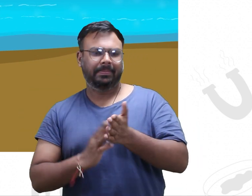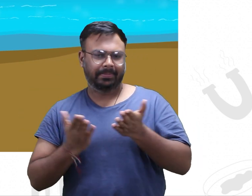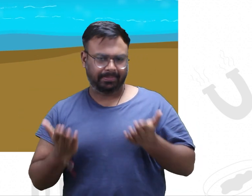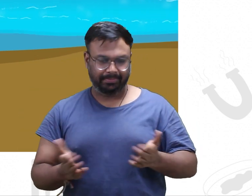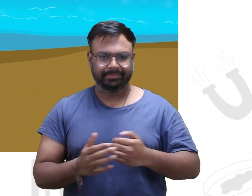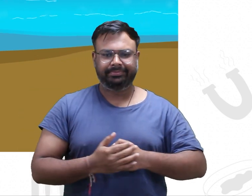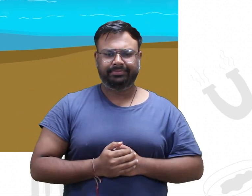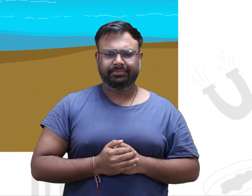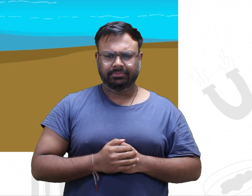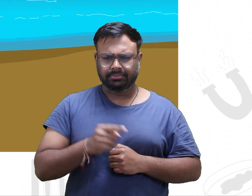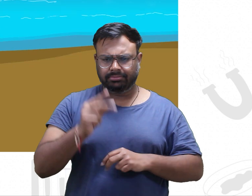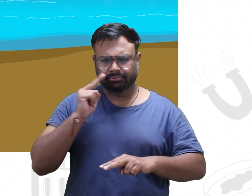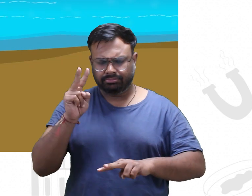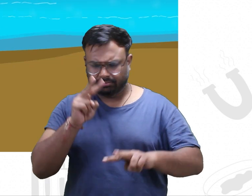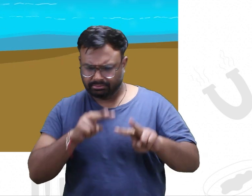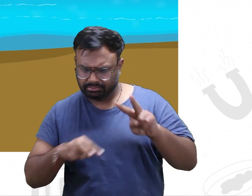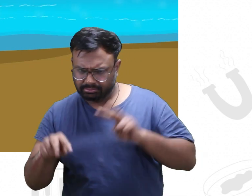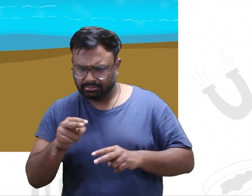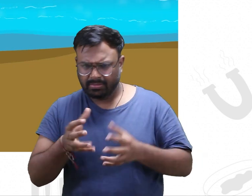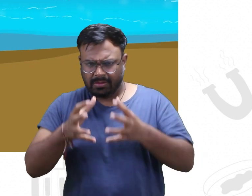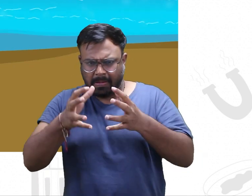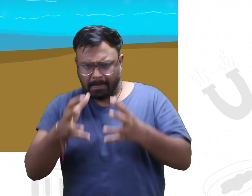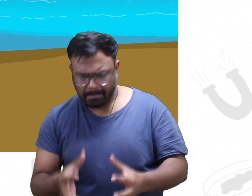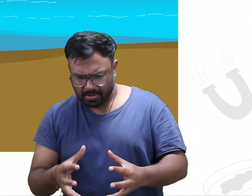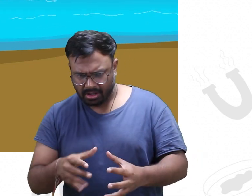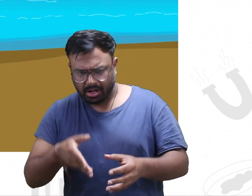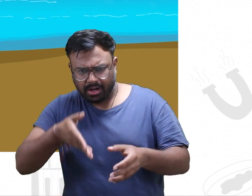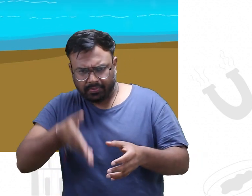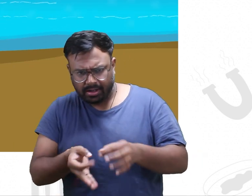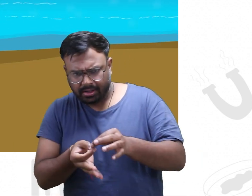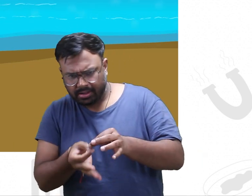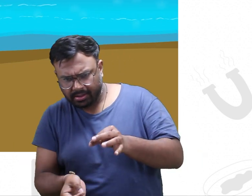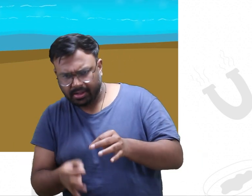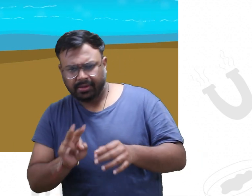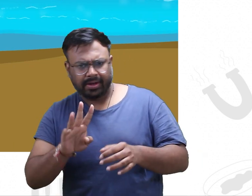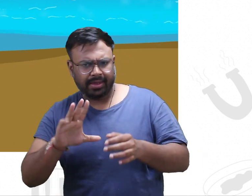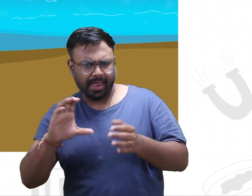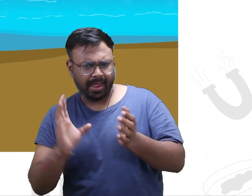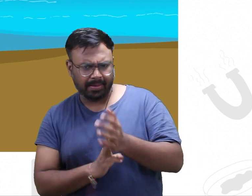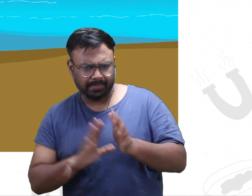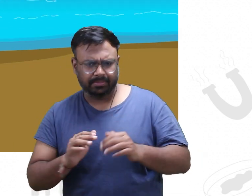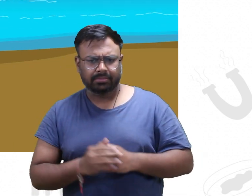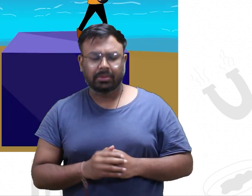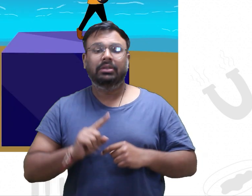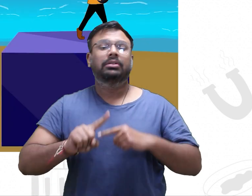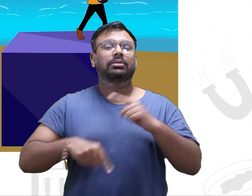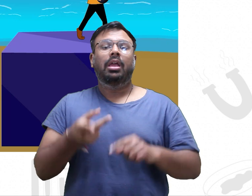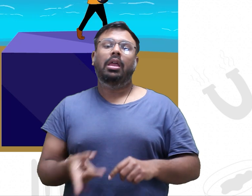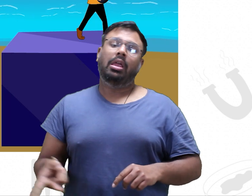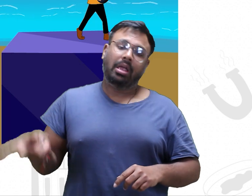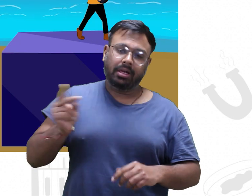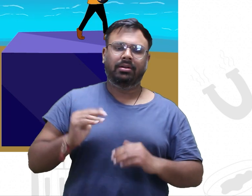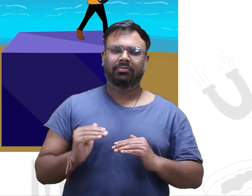cm. We observe that it creates a depression on the sand bed. Next,